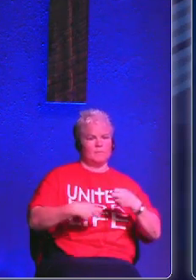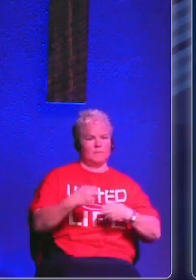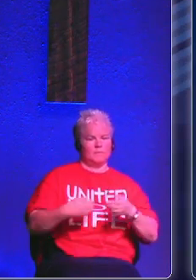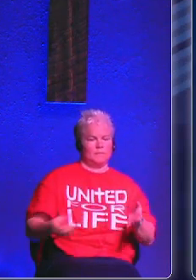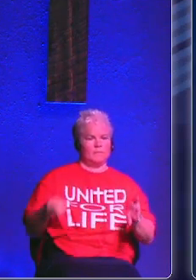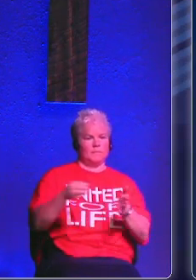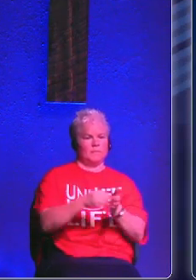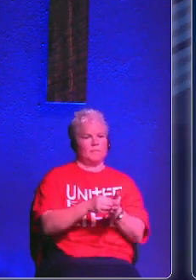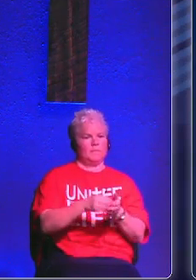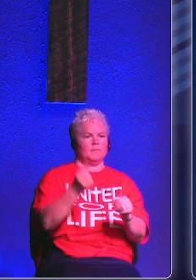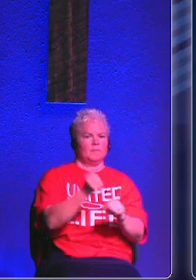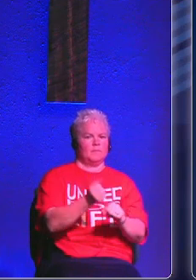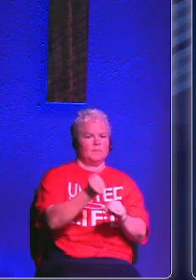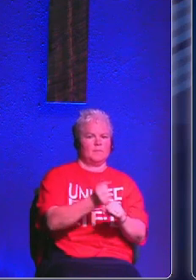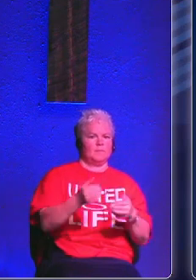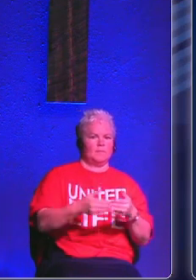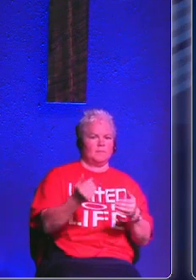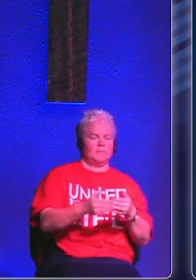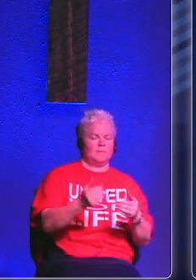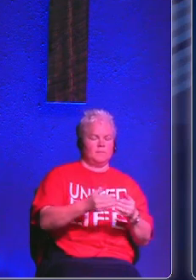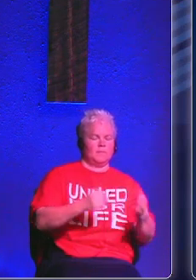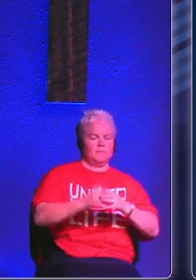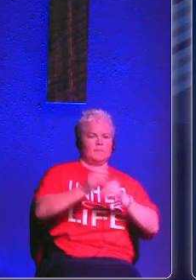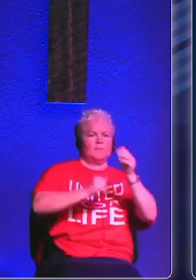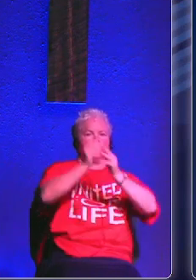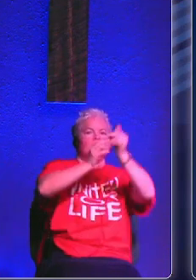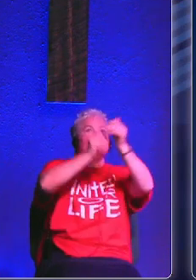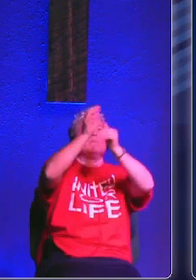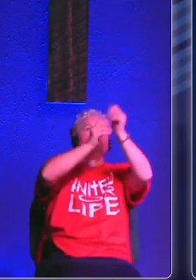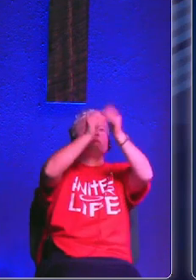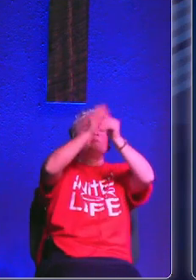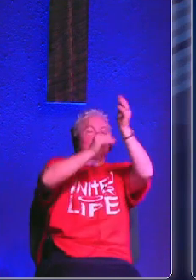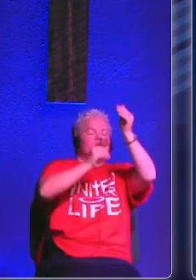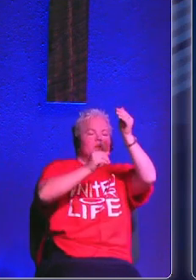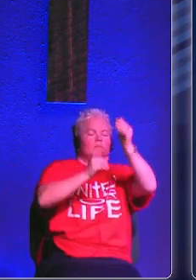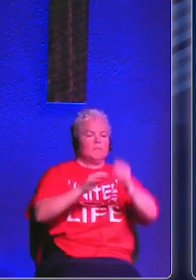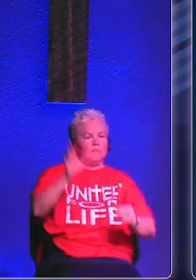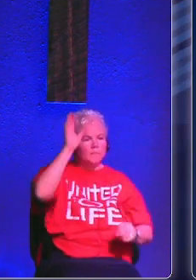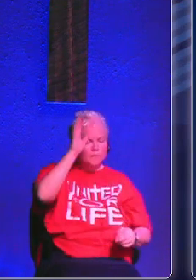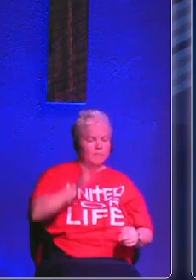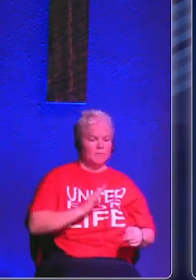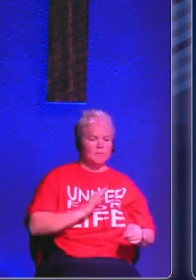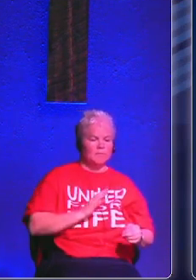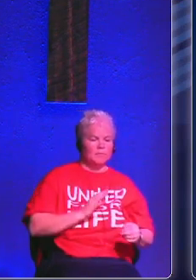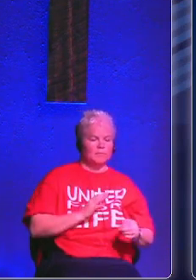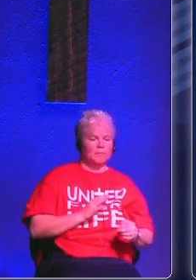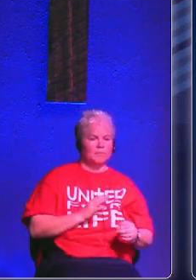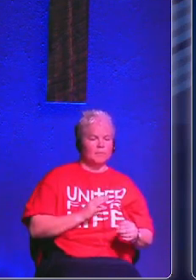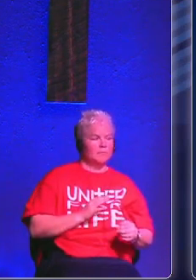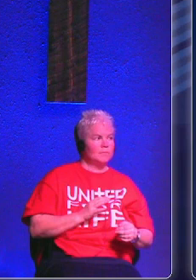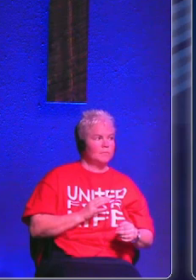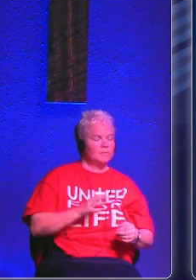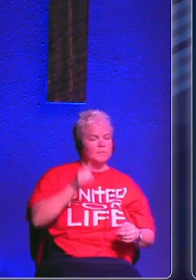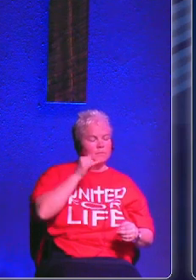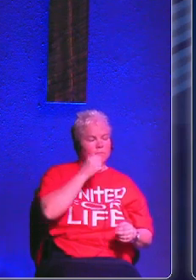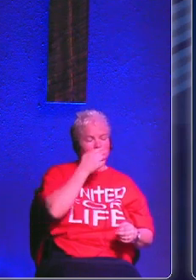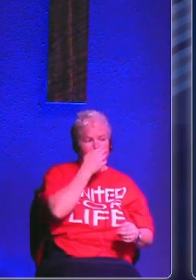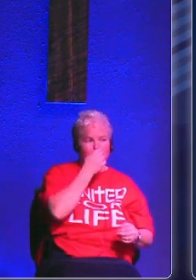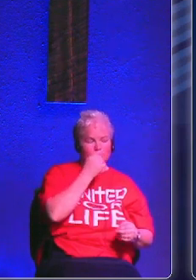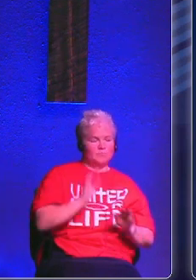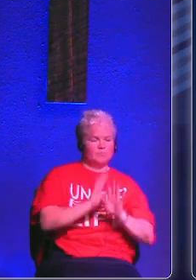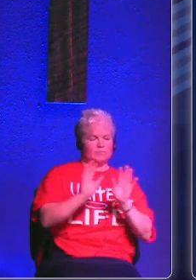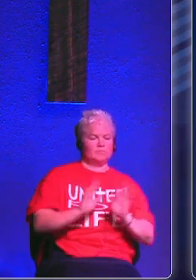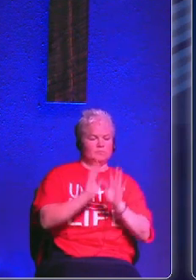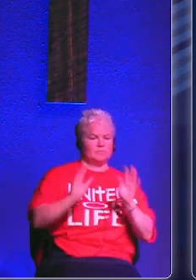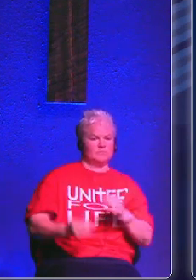we, again, want to make it easy to get into the building, right? So we have guys, and they get up early on a Sunday